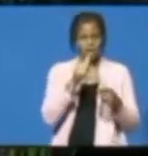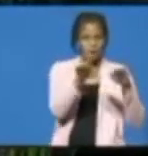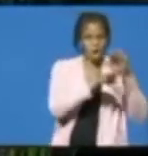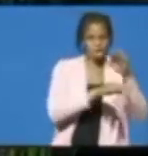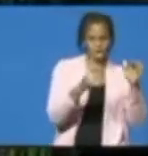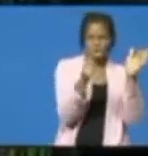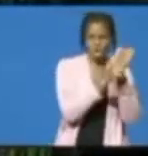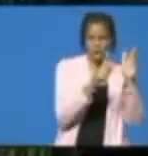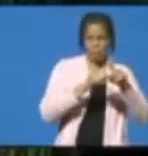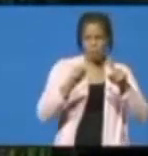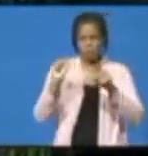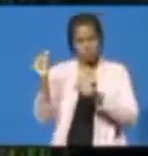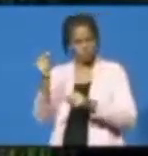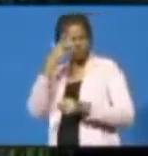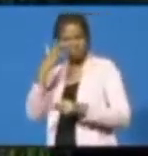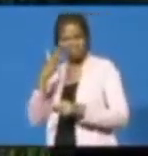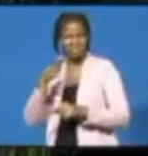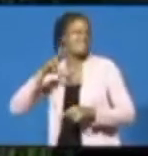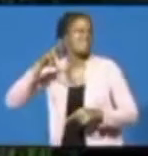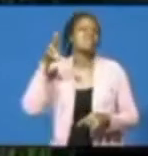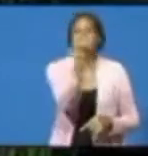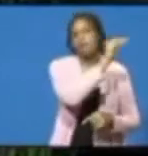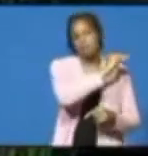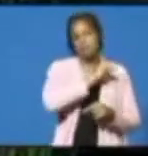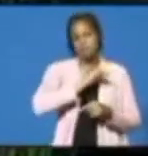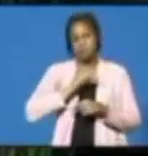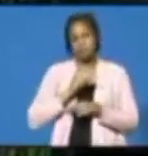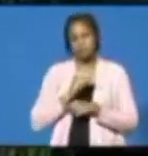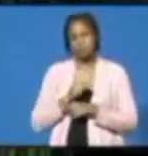grace? Certainly not.